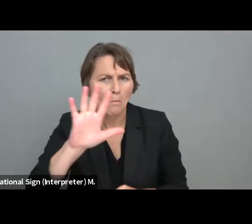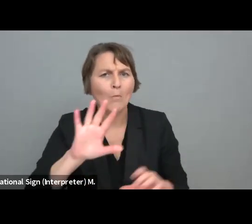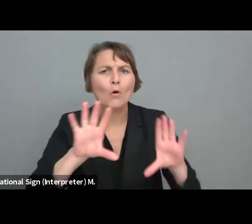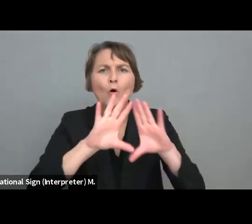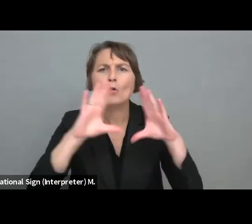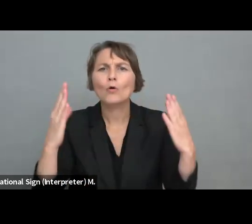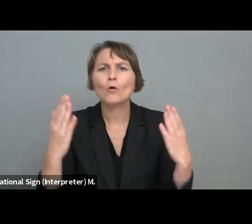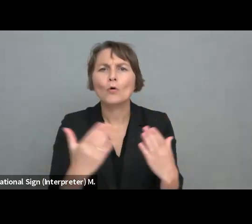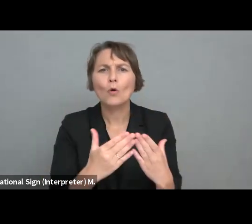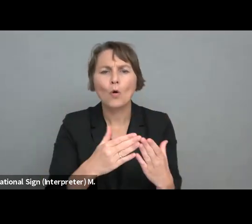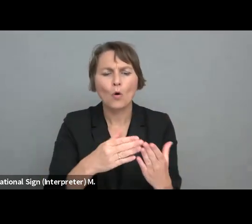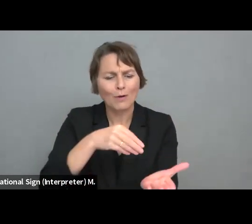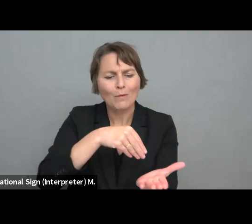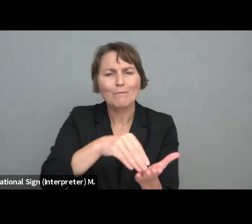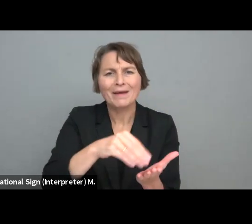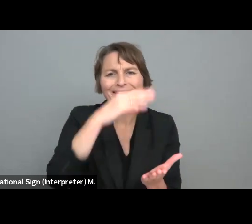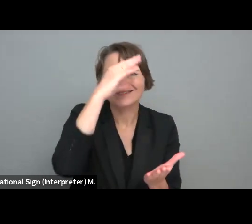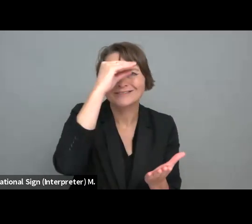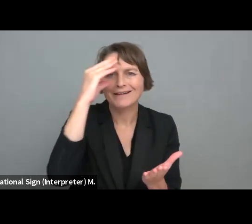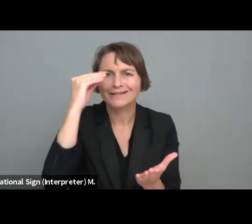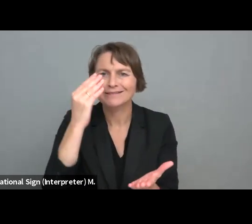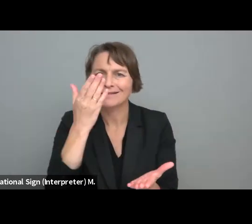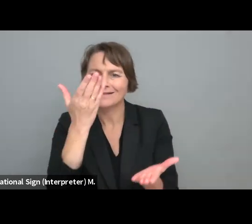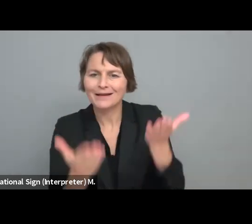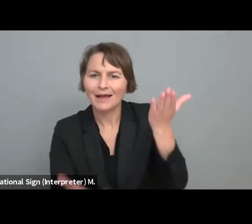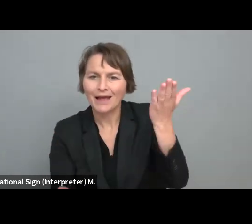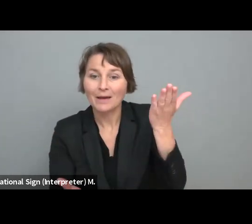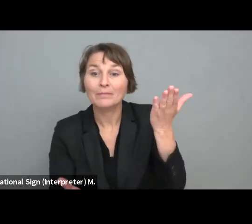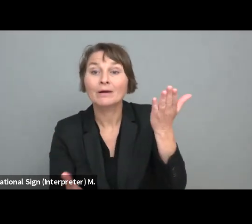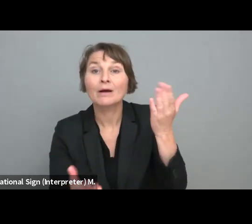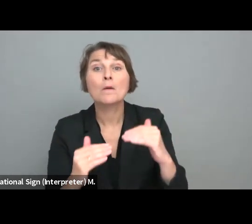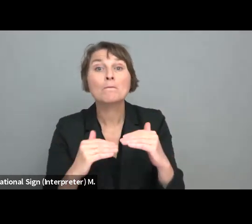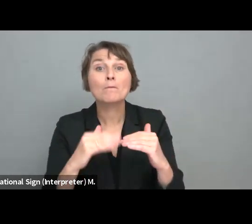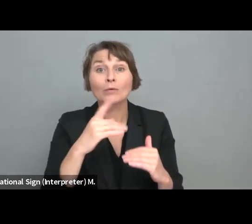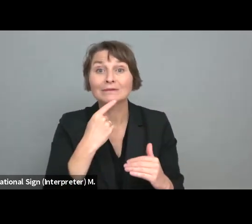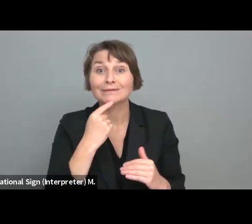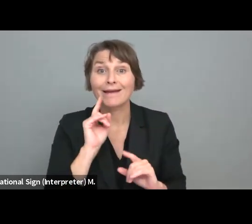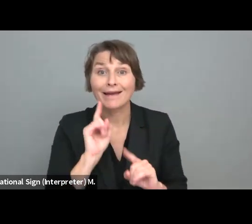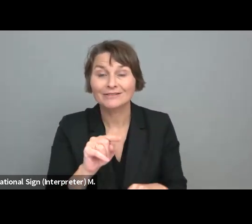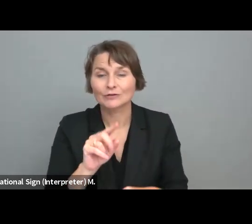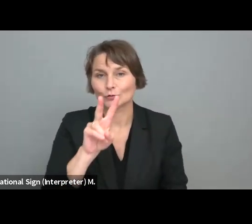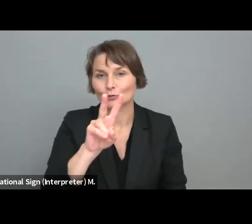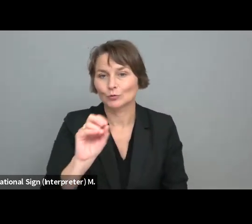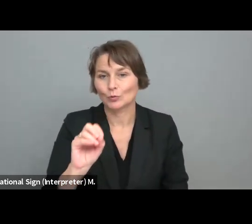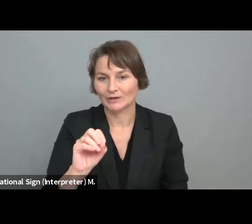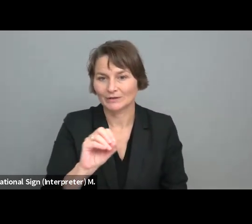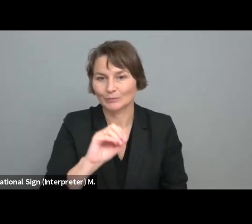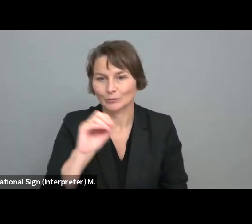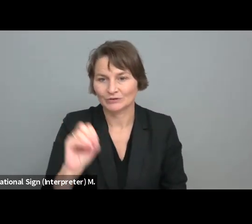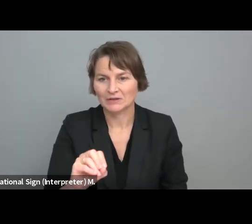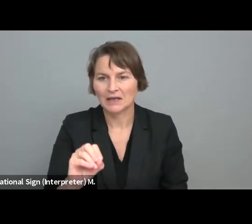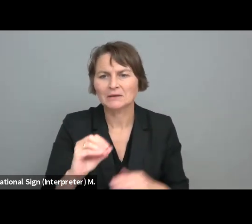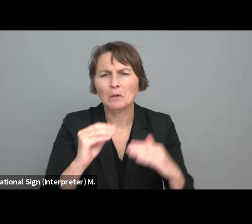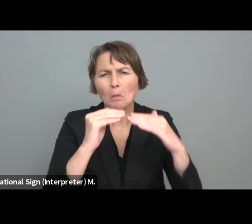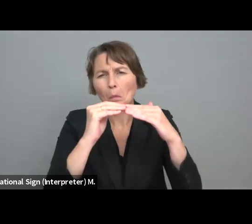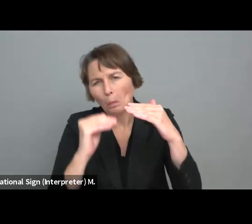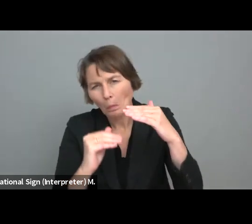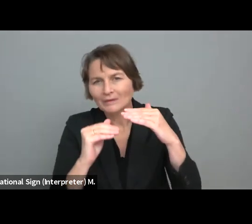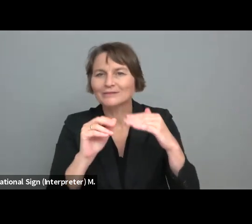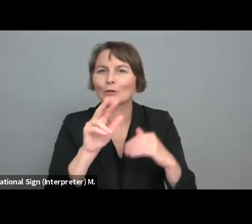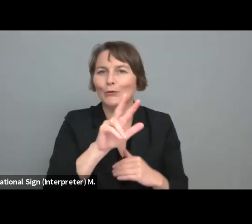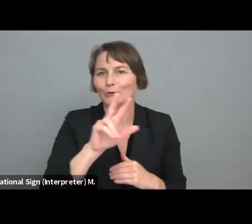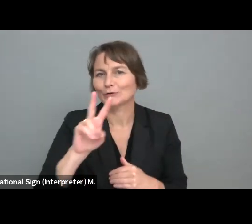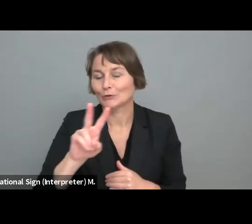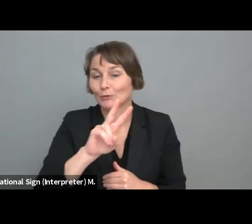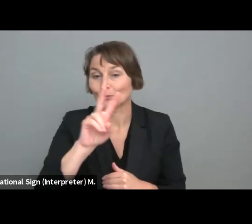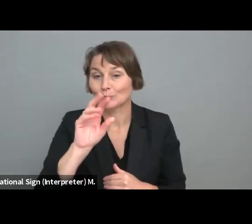62% say 20%, and almost a third of us on this call say it's 32%. Well, the good news is the